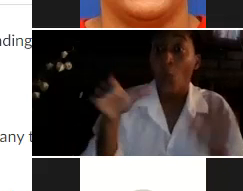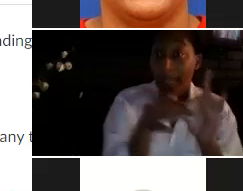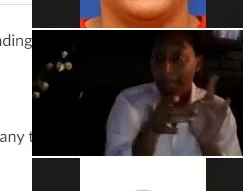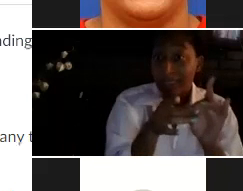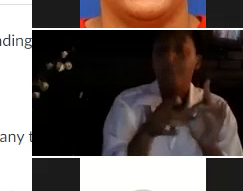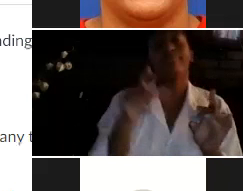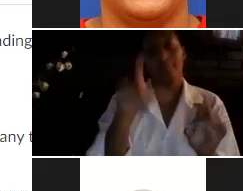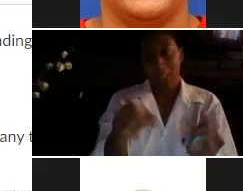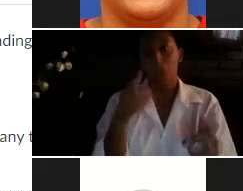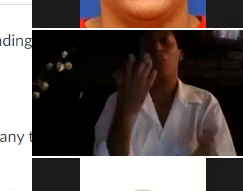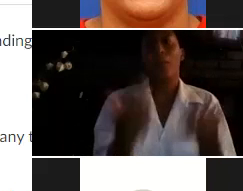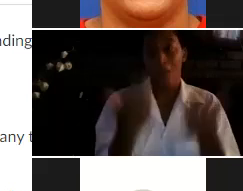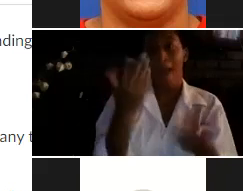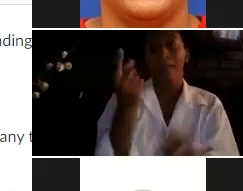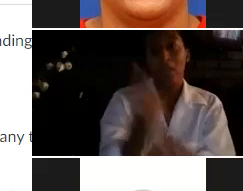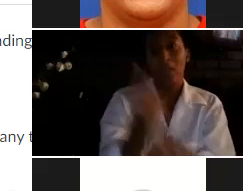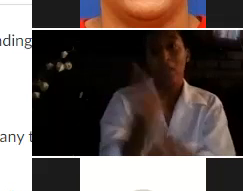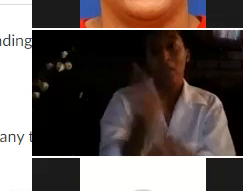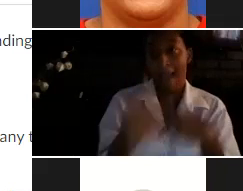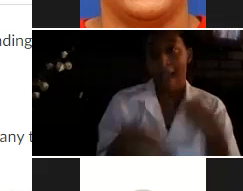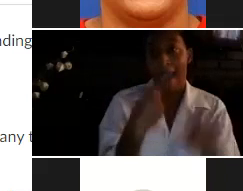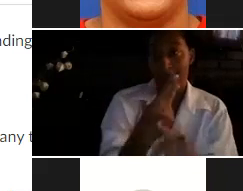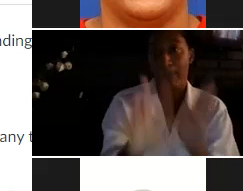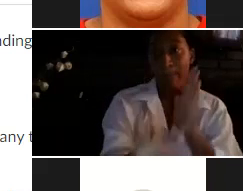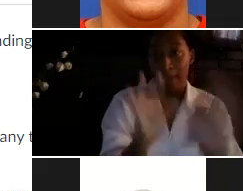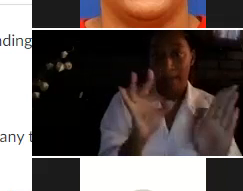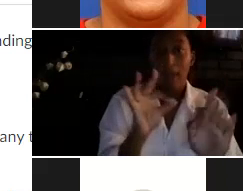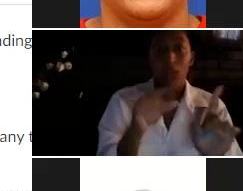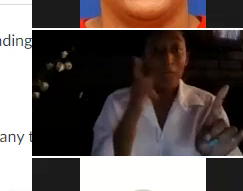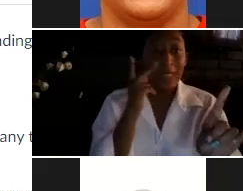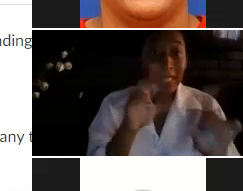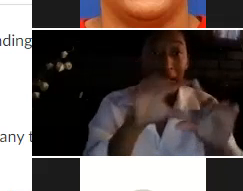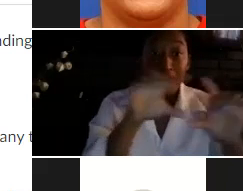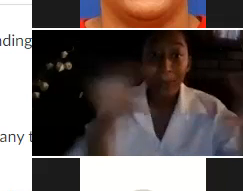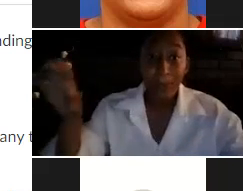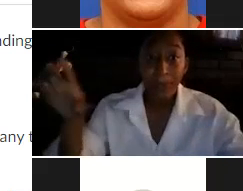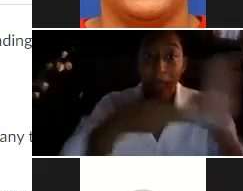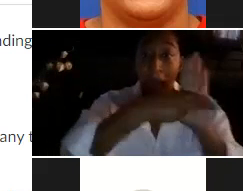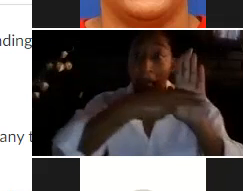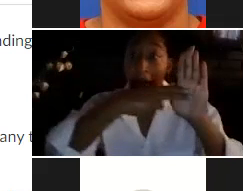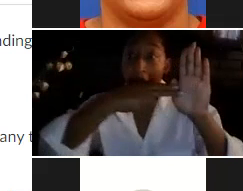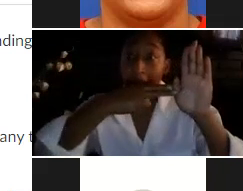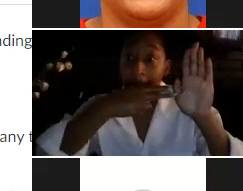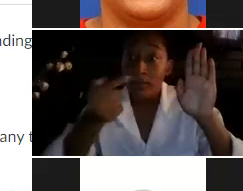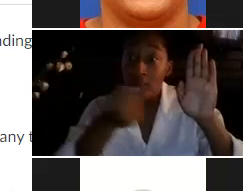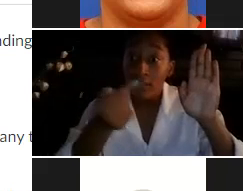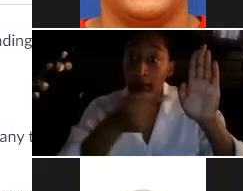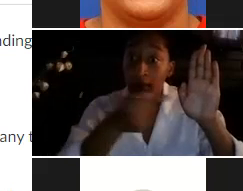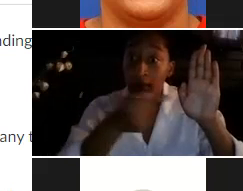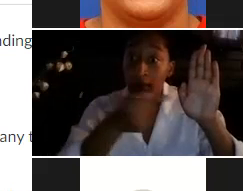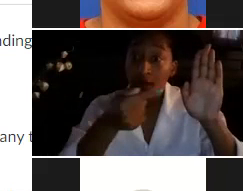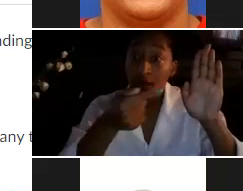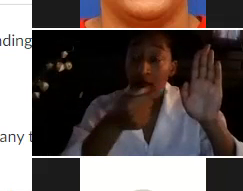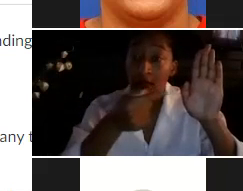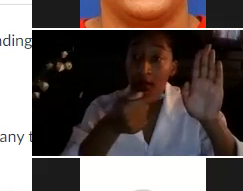for us to do that article? Right here. So see right here, it tells you to get your article approved. You email